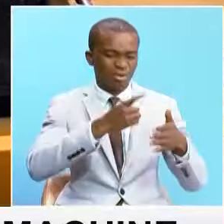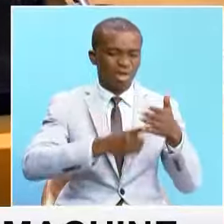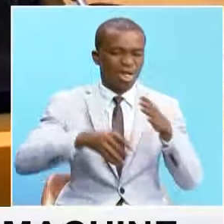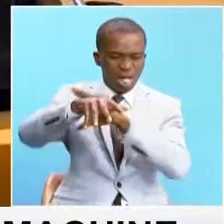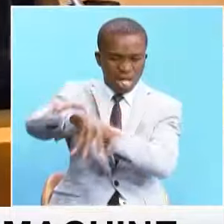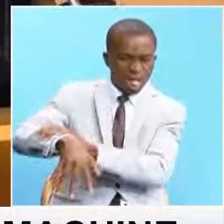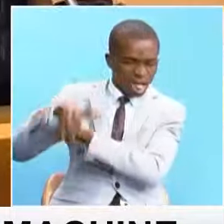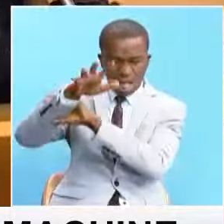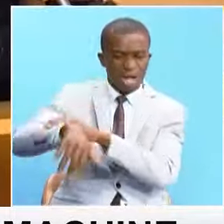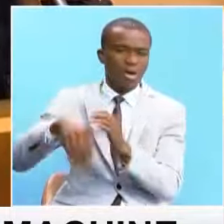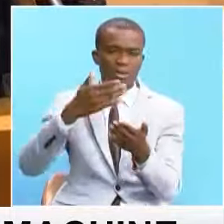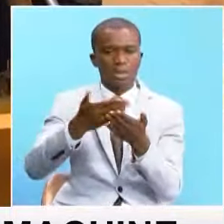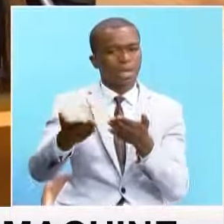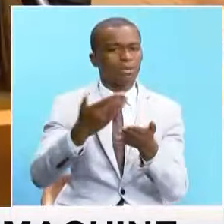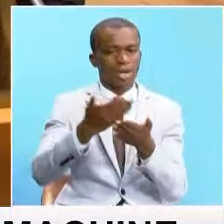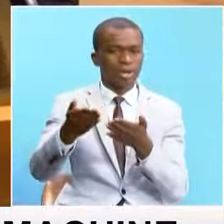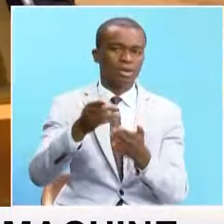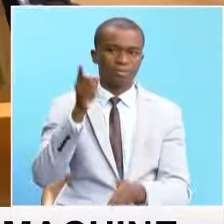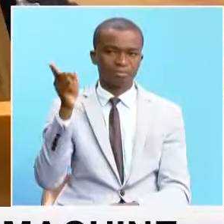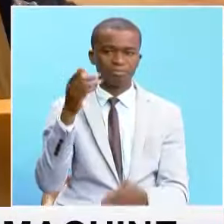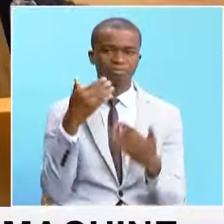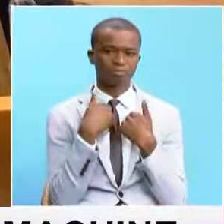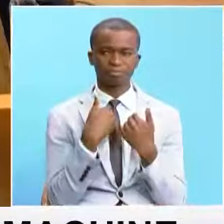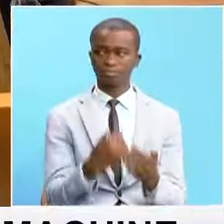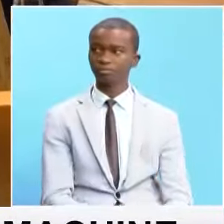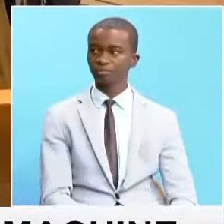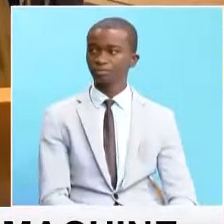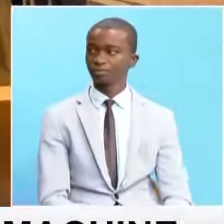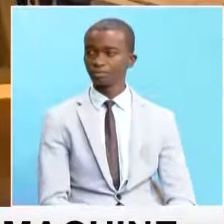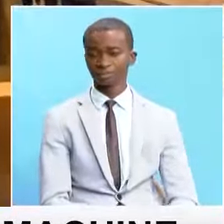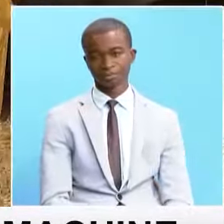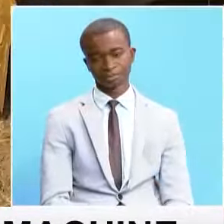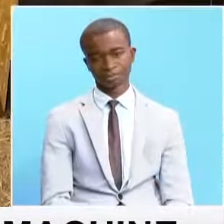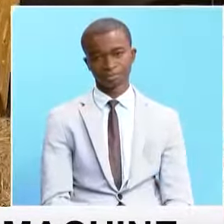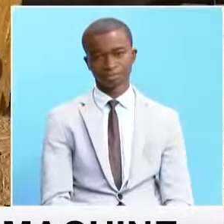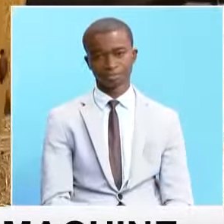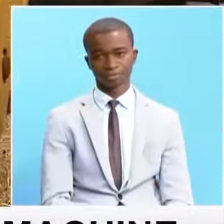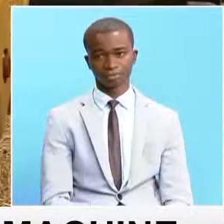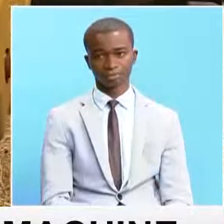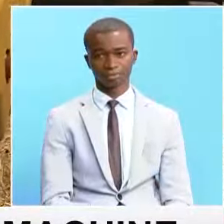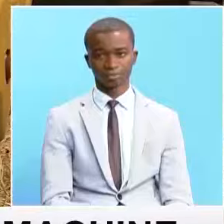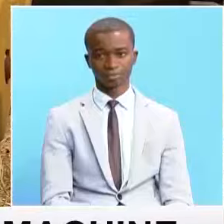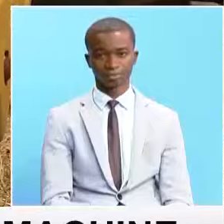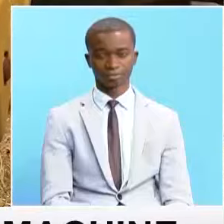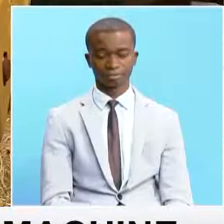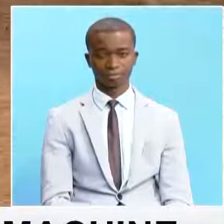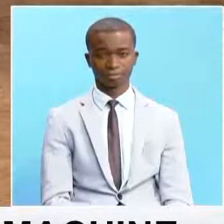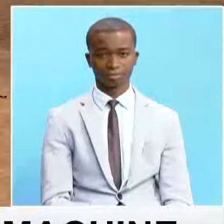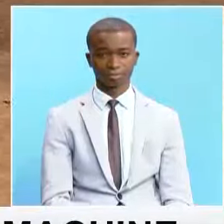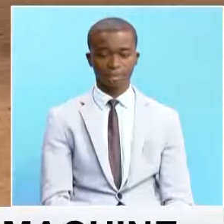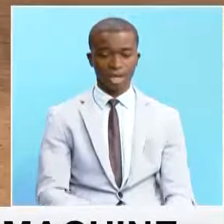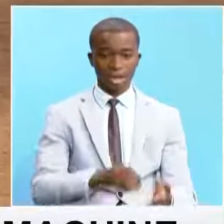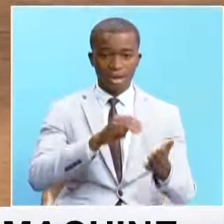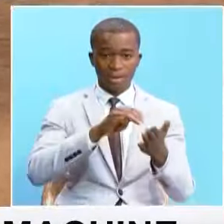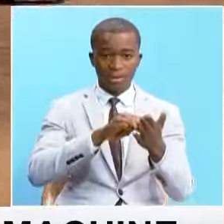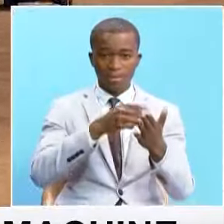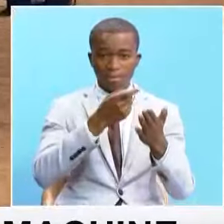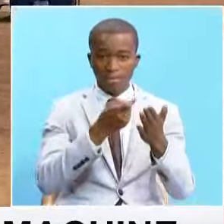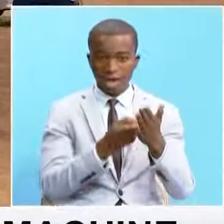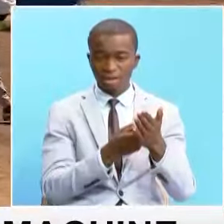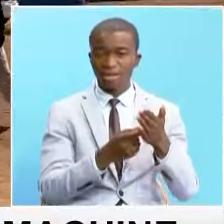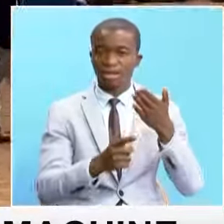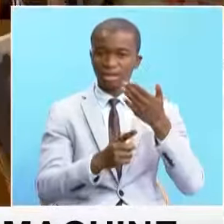To ensure that road construction and maintenance works within Mansa District are effectively executed, the Mansa Municipal